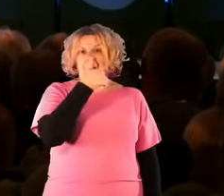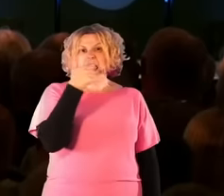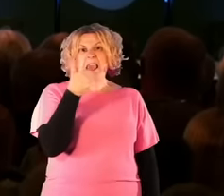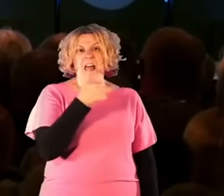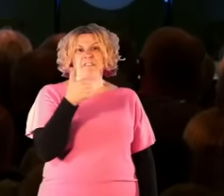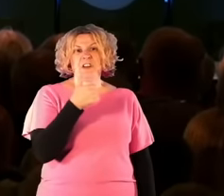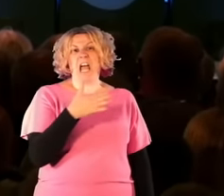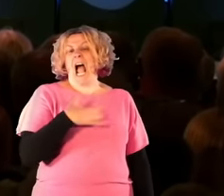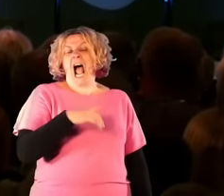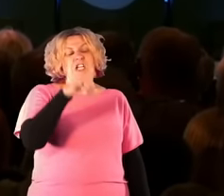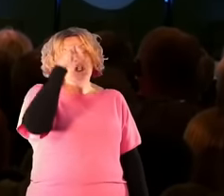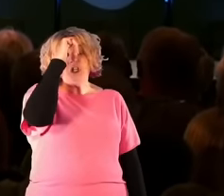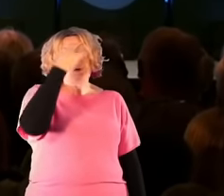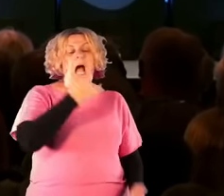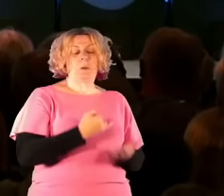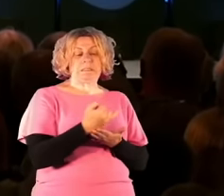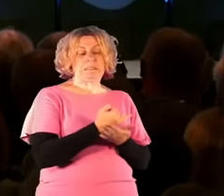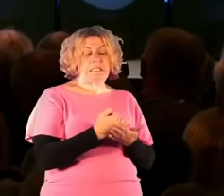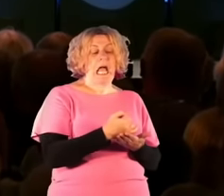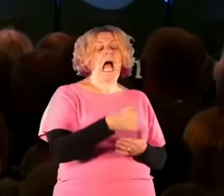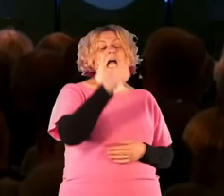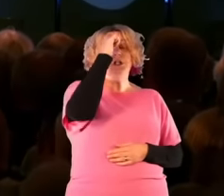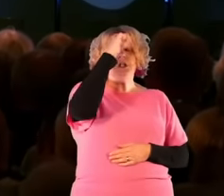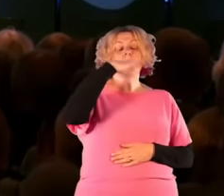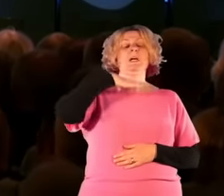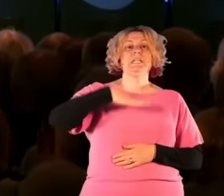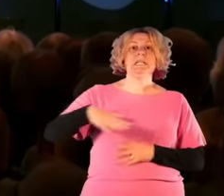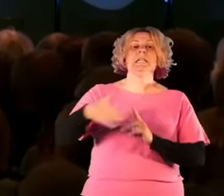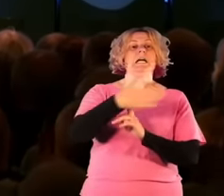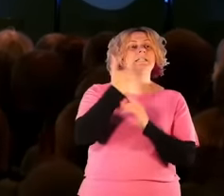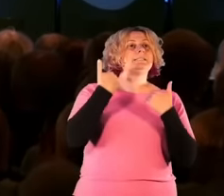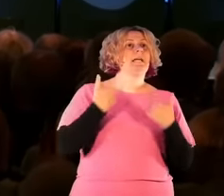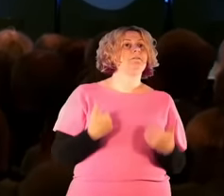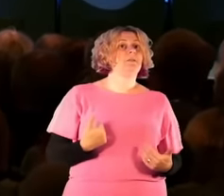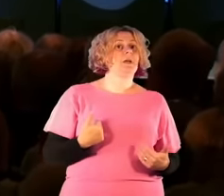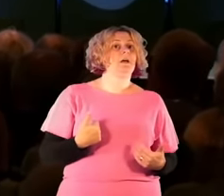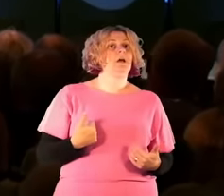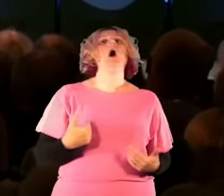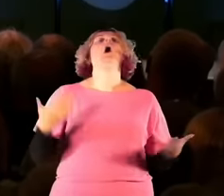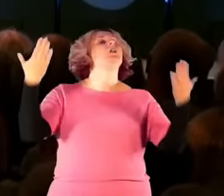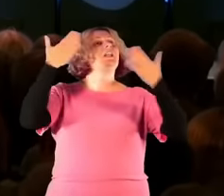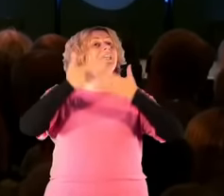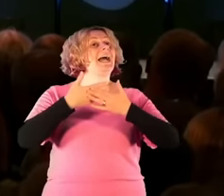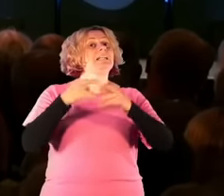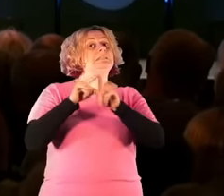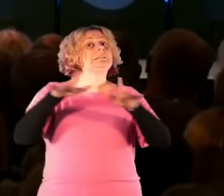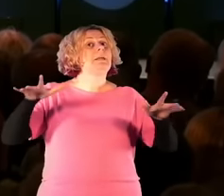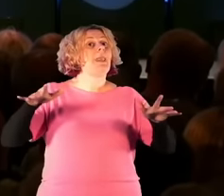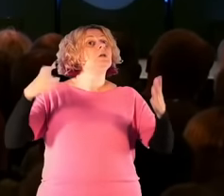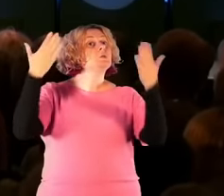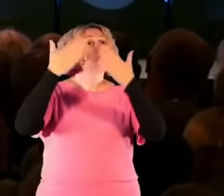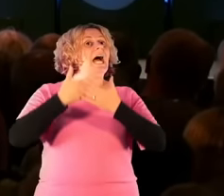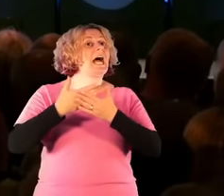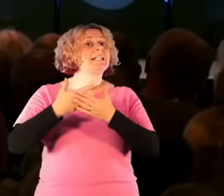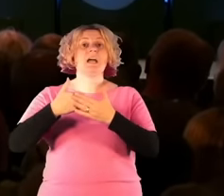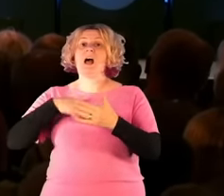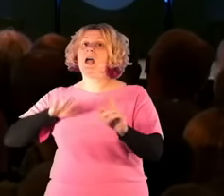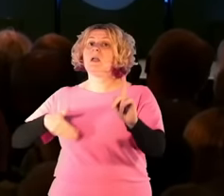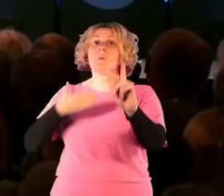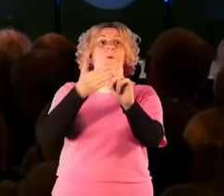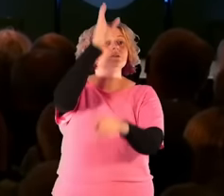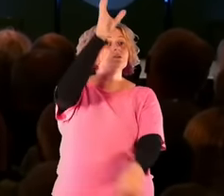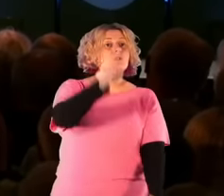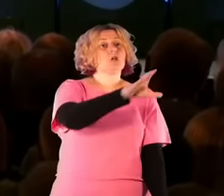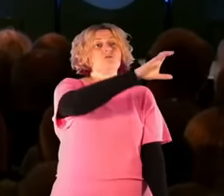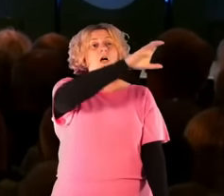I knew I was a sinner. I knew I needed a Savior. And on a night like tonight, I fled to the cross for salvation. 56 years